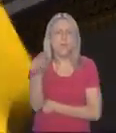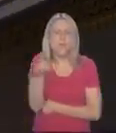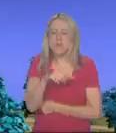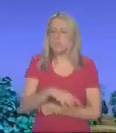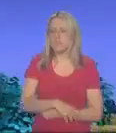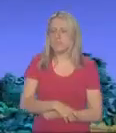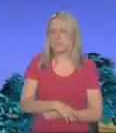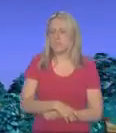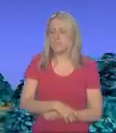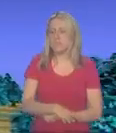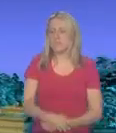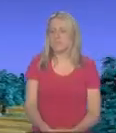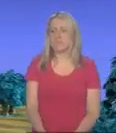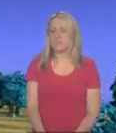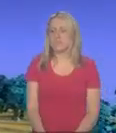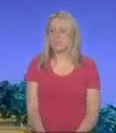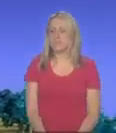mo.